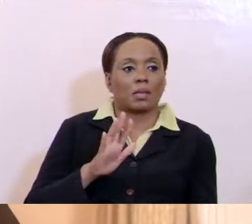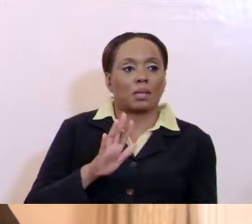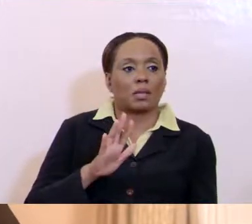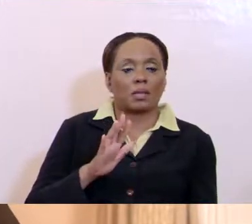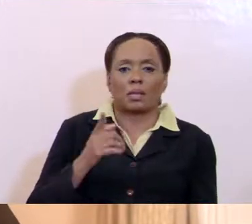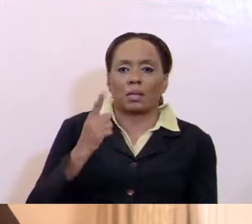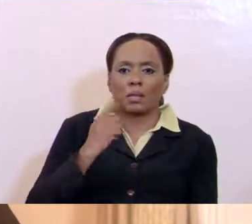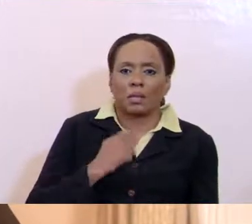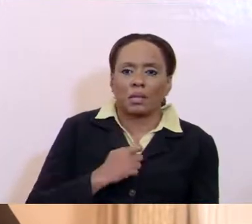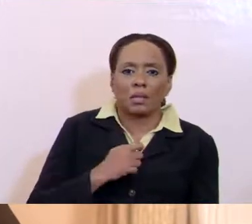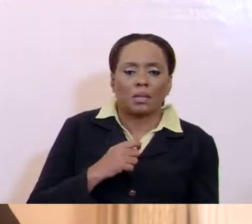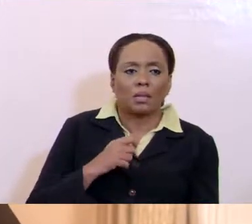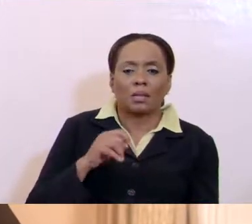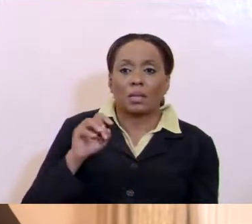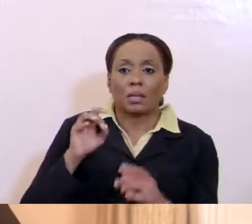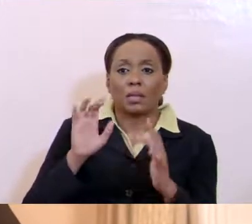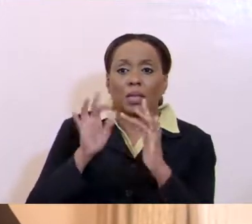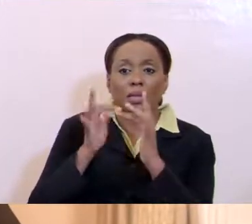Mr. Goddard?